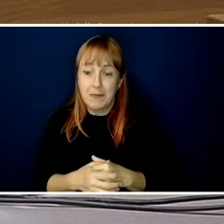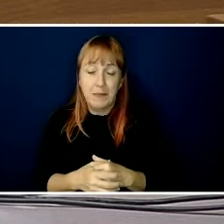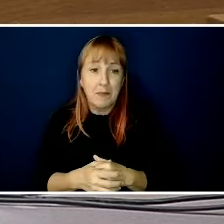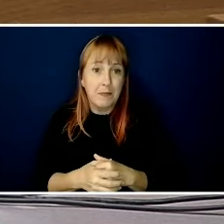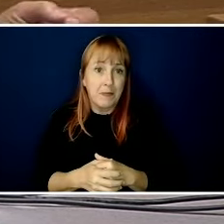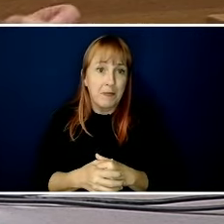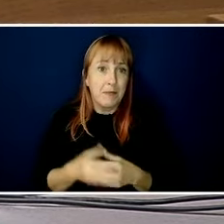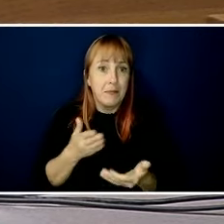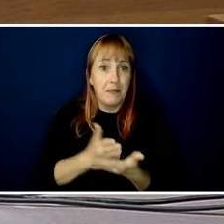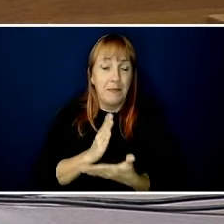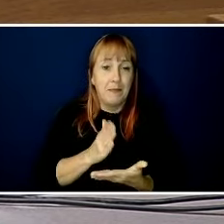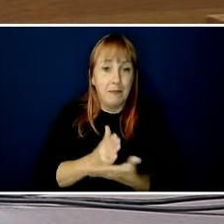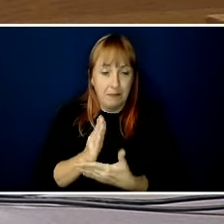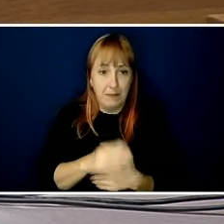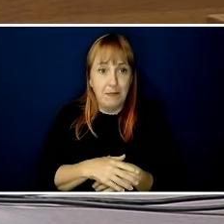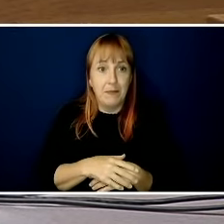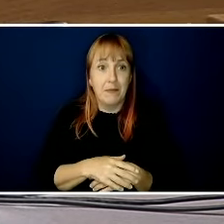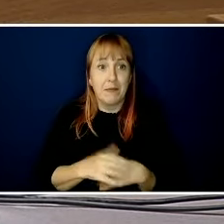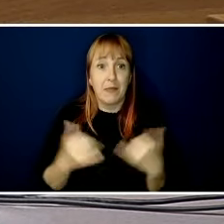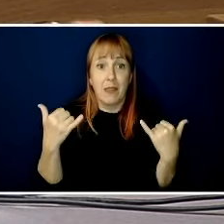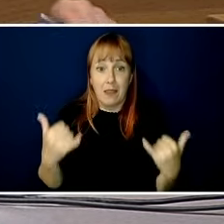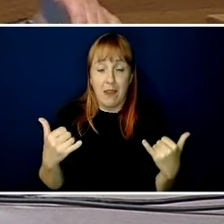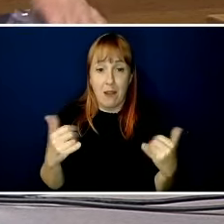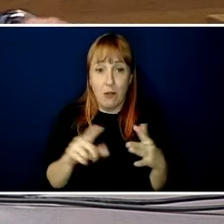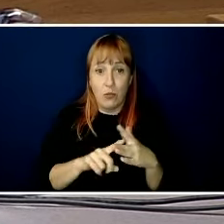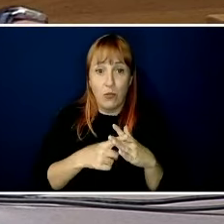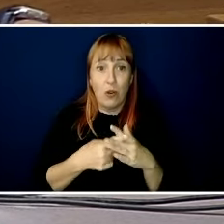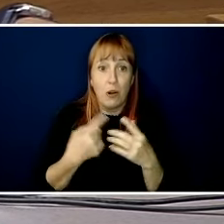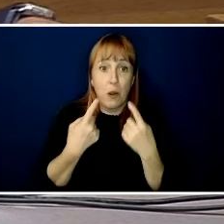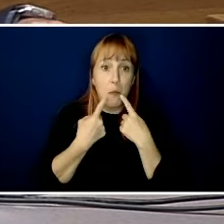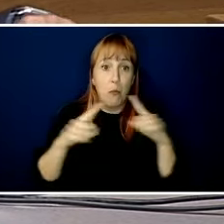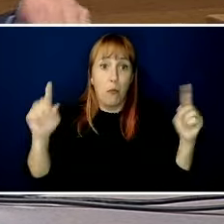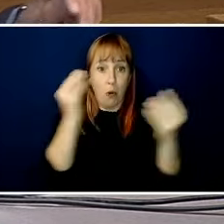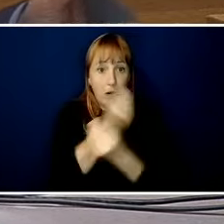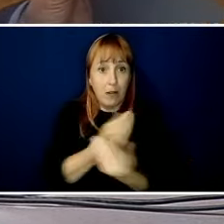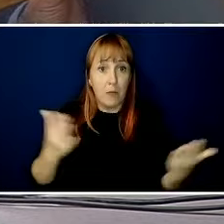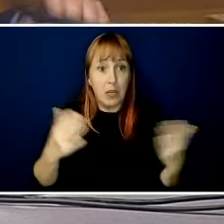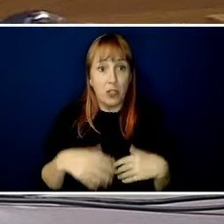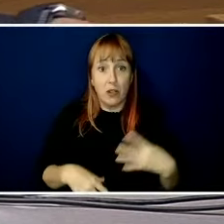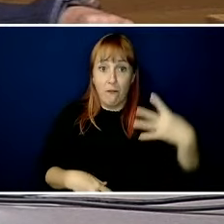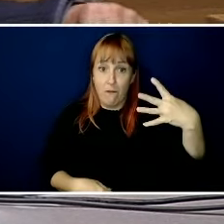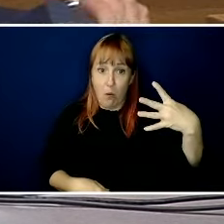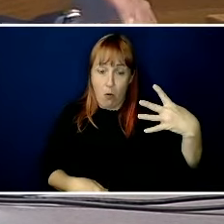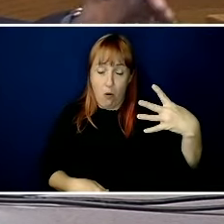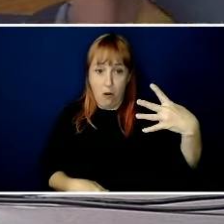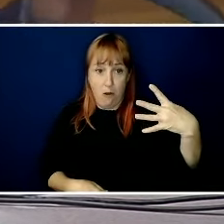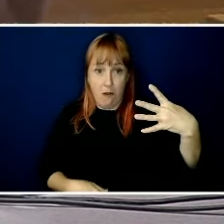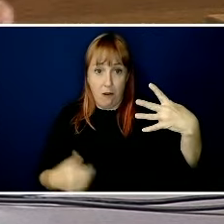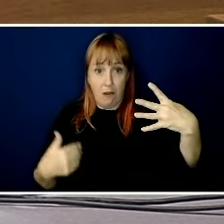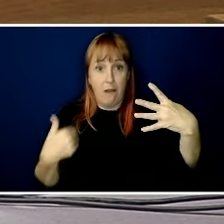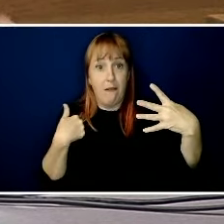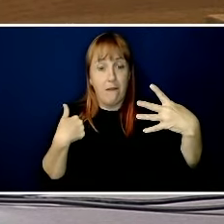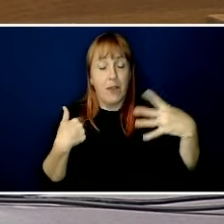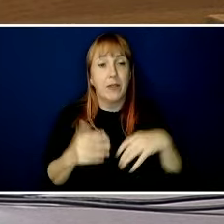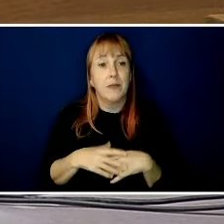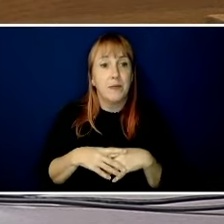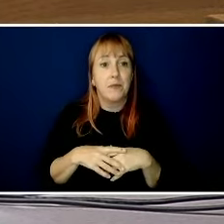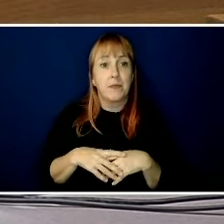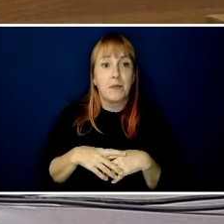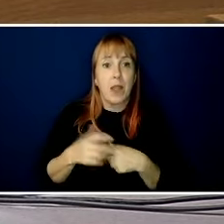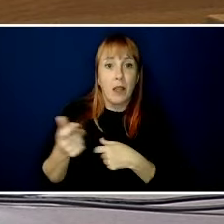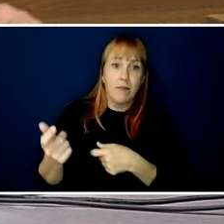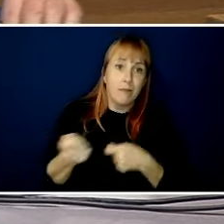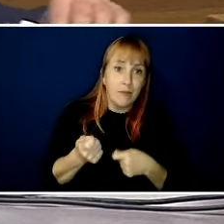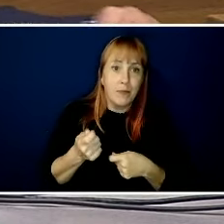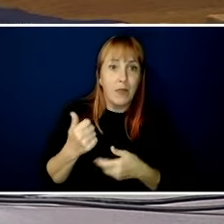All right, we will get started then with proclamations. We have four tonight, and I have enlisted the help of